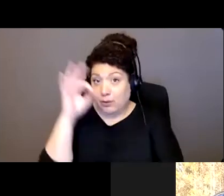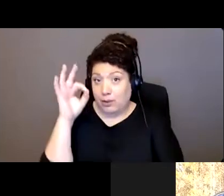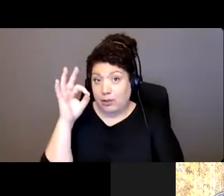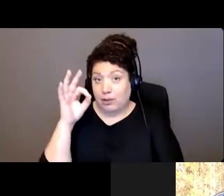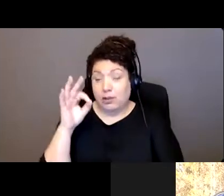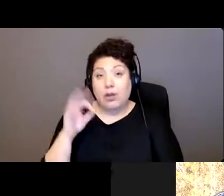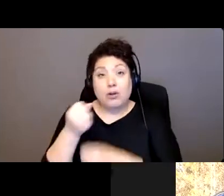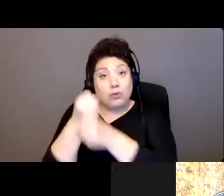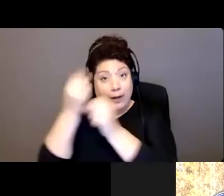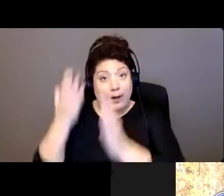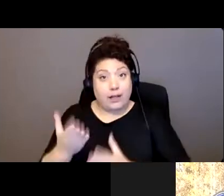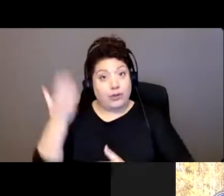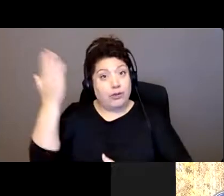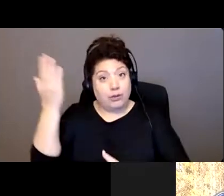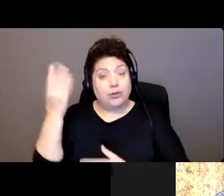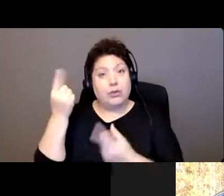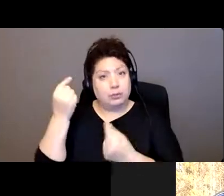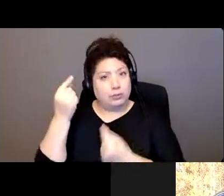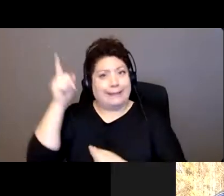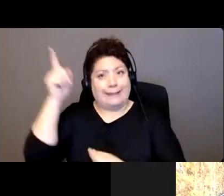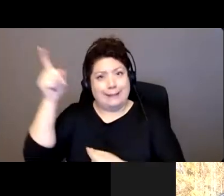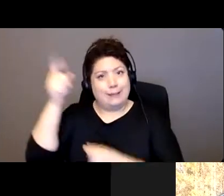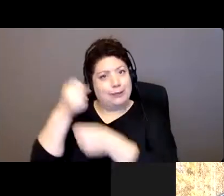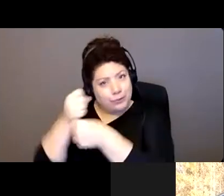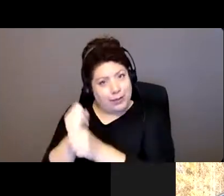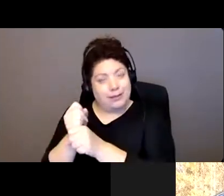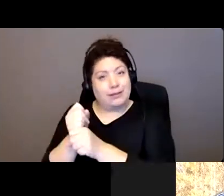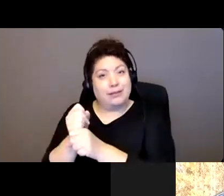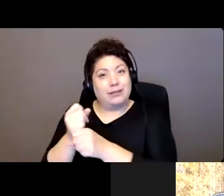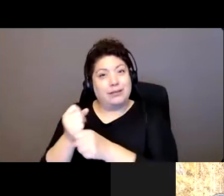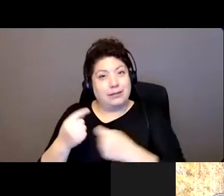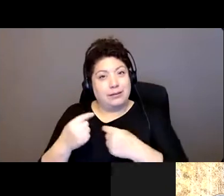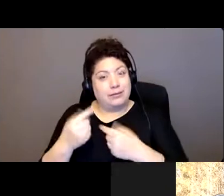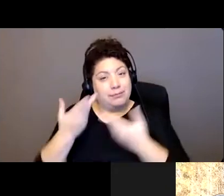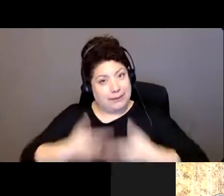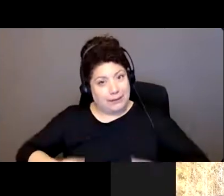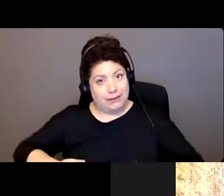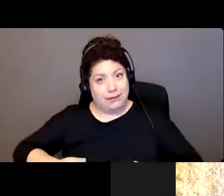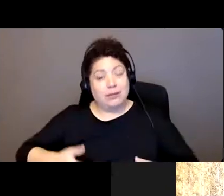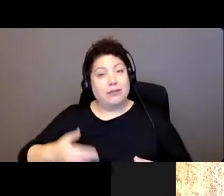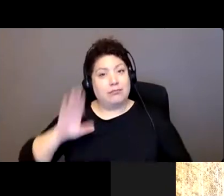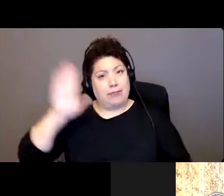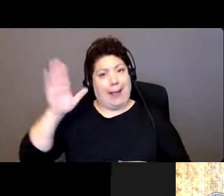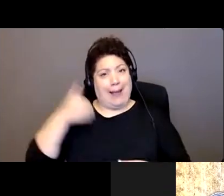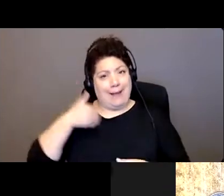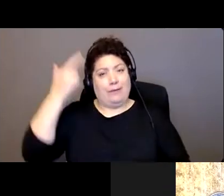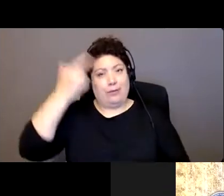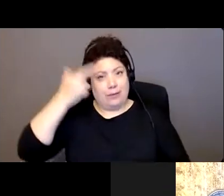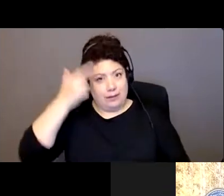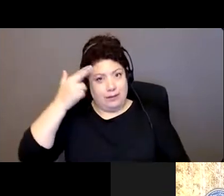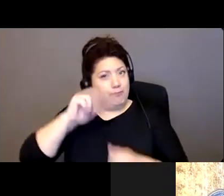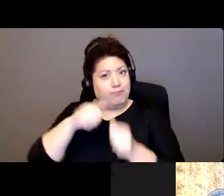the Creator created me to be. There is a reason for that. I feel like I'm here